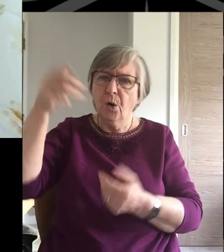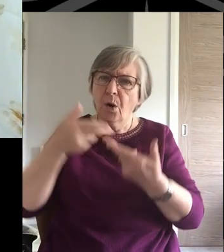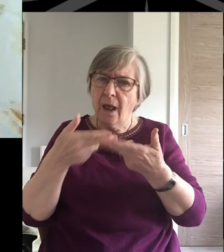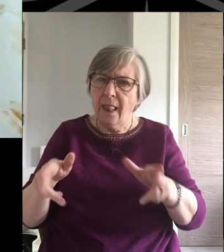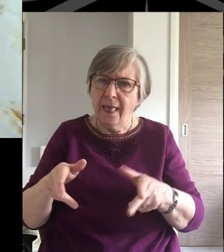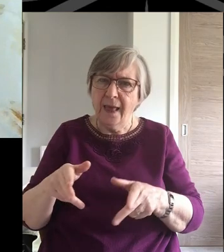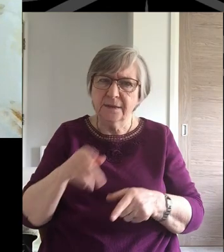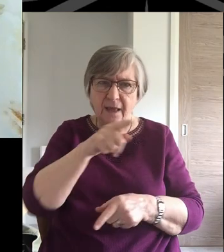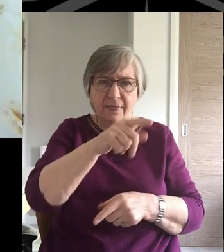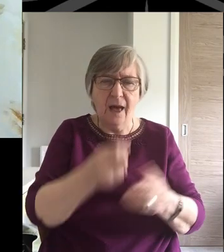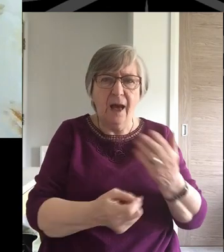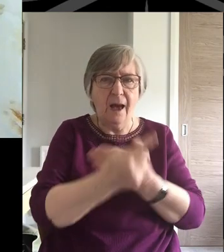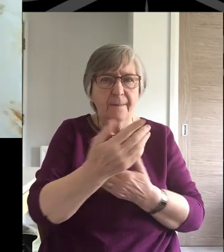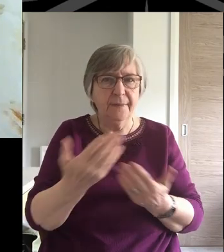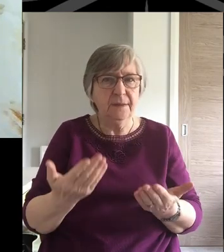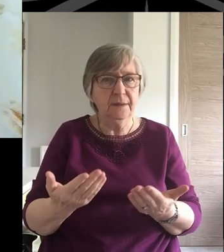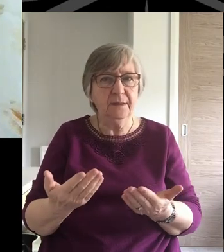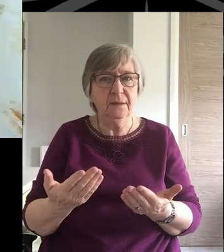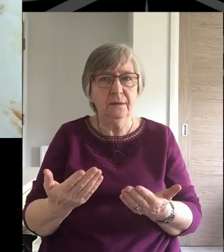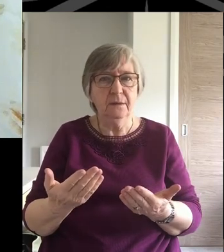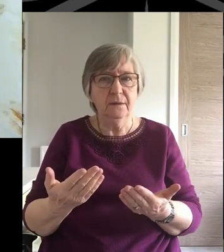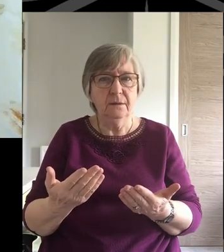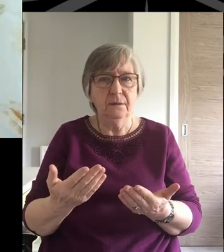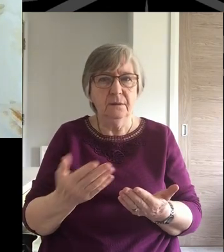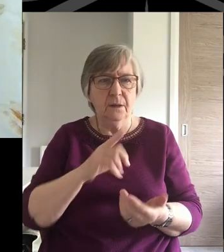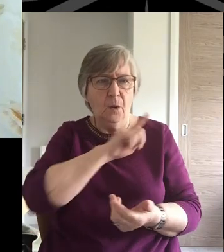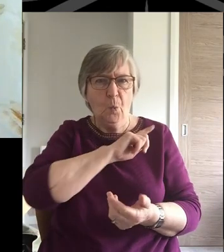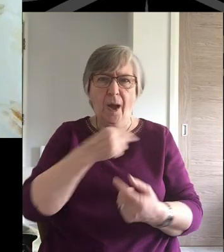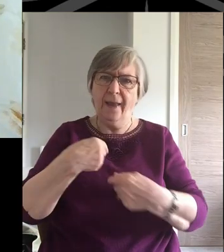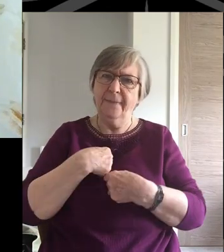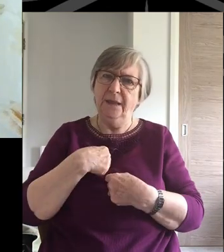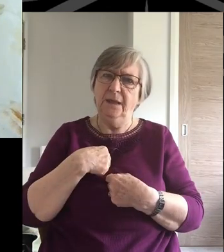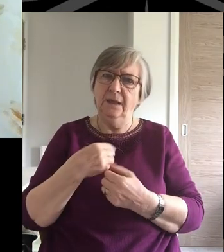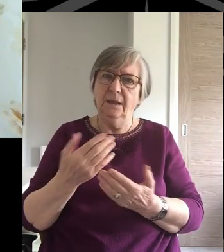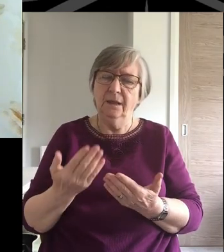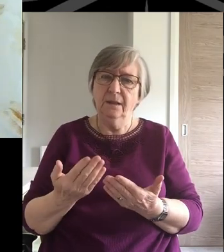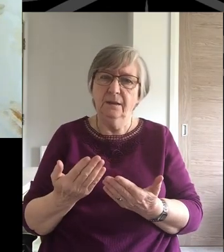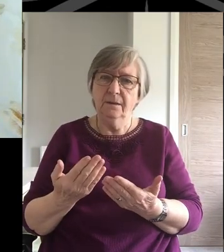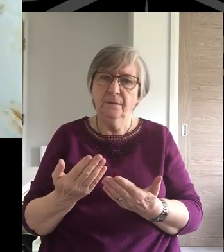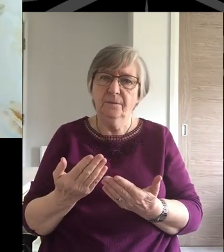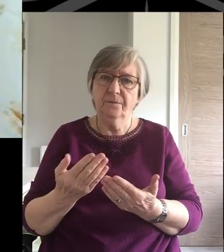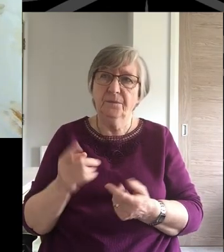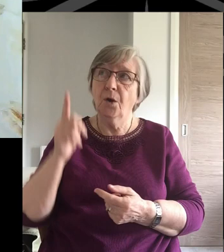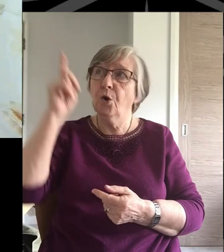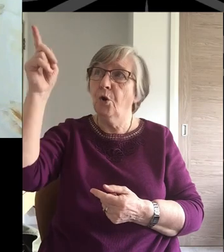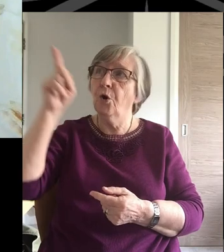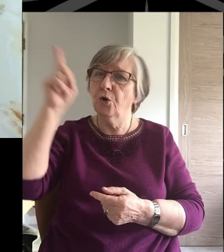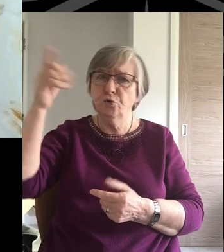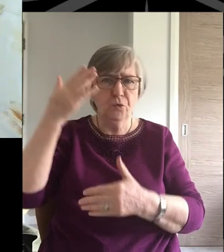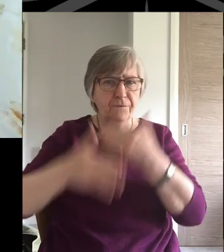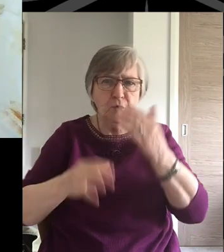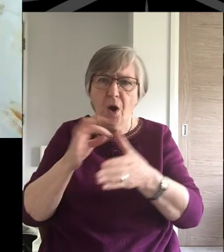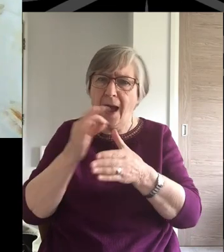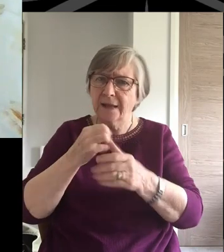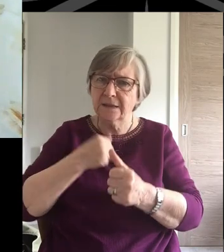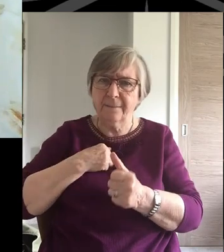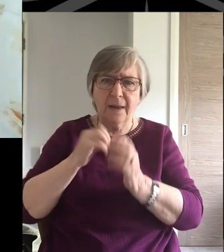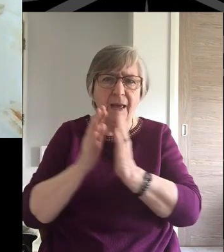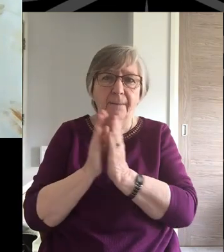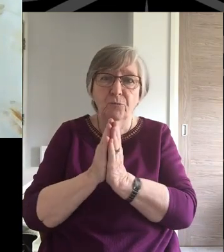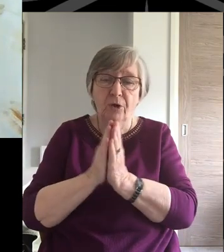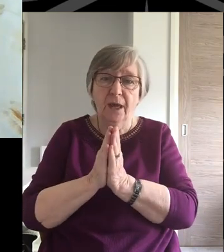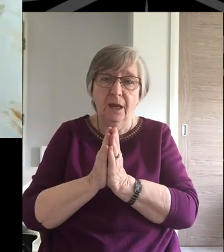letting this or that happen? Why me? God, you haven't answered our